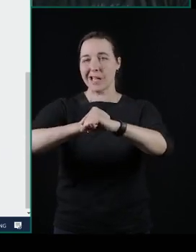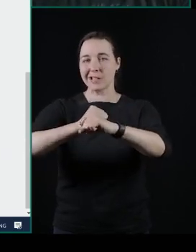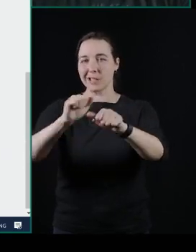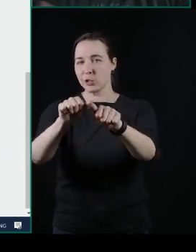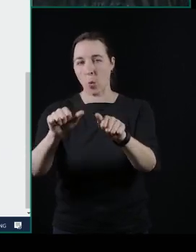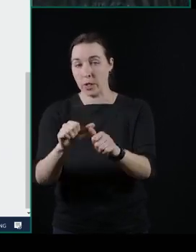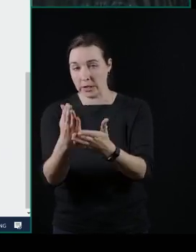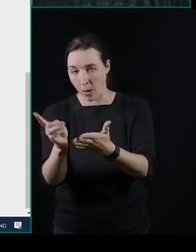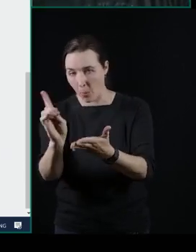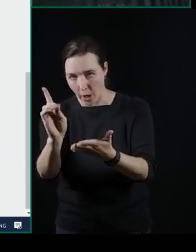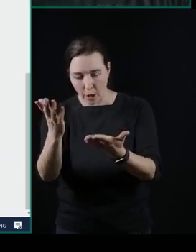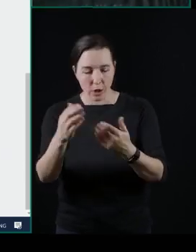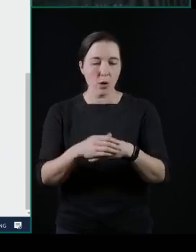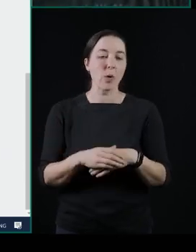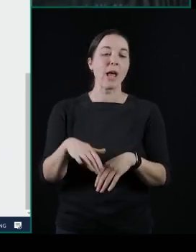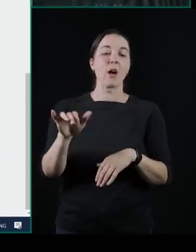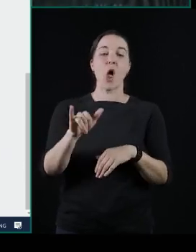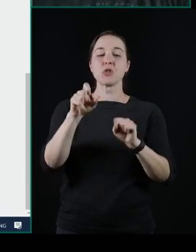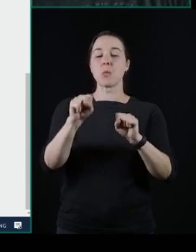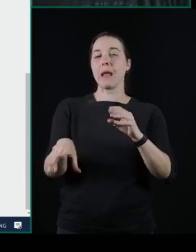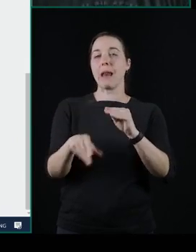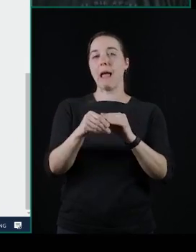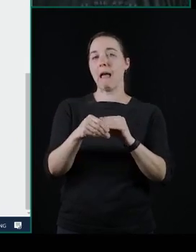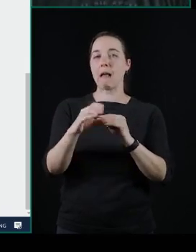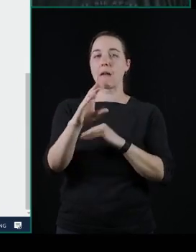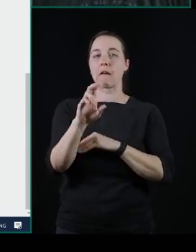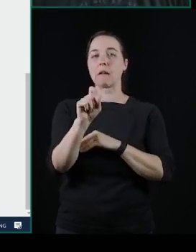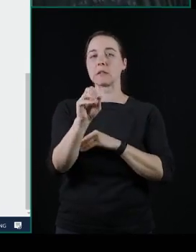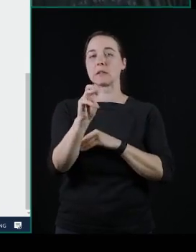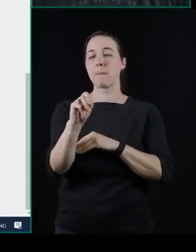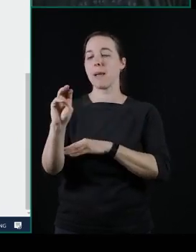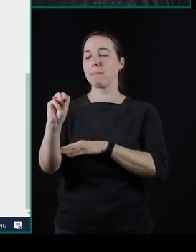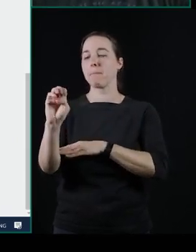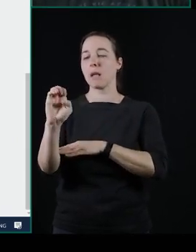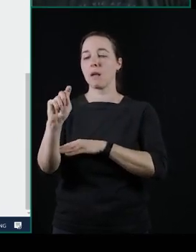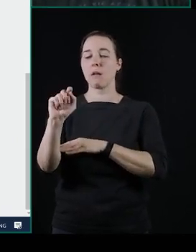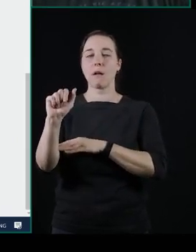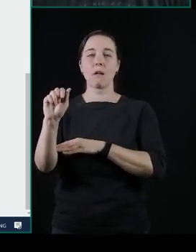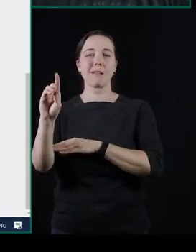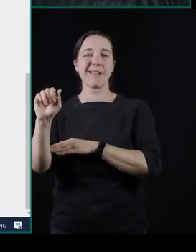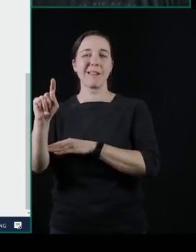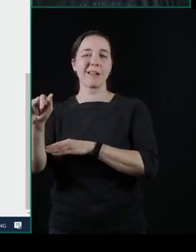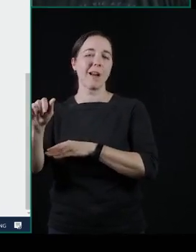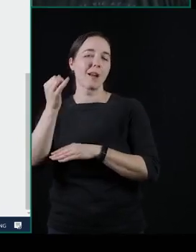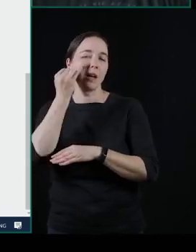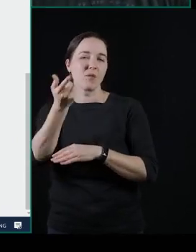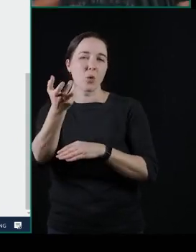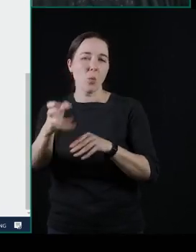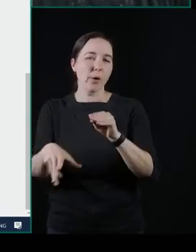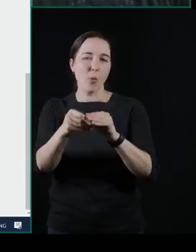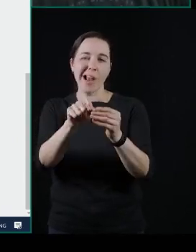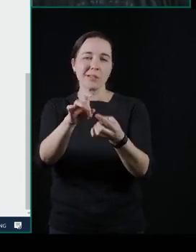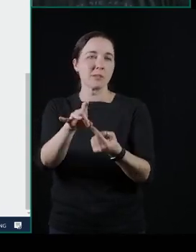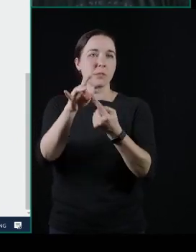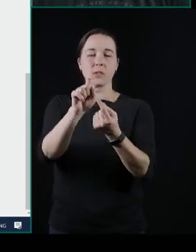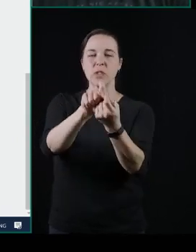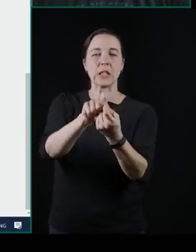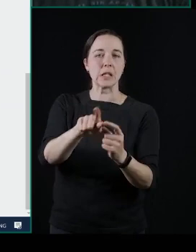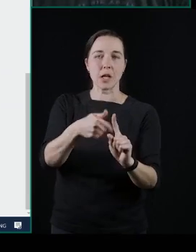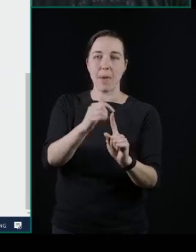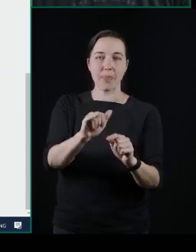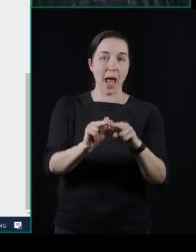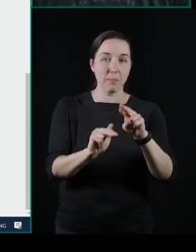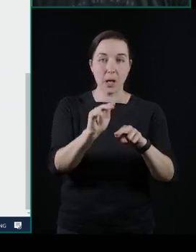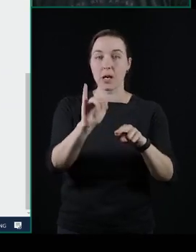protected resource somewhere. You can also add custom metadata in case you want to add special details about this